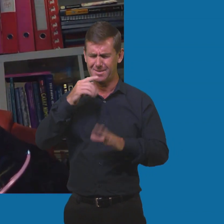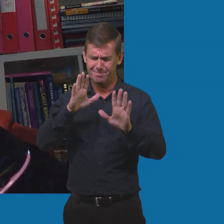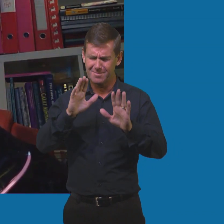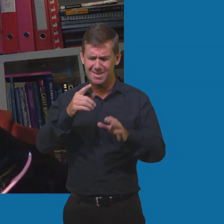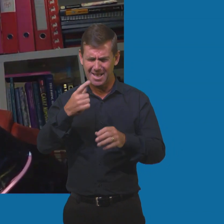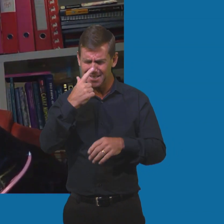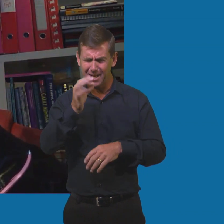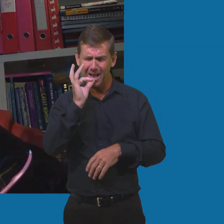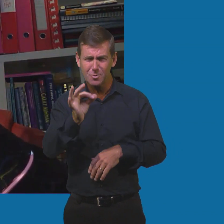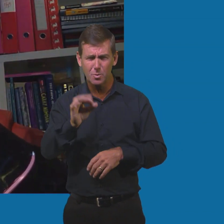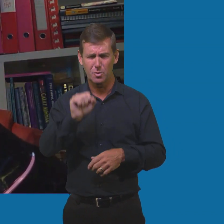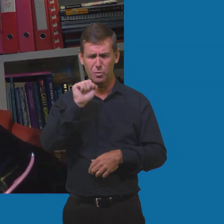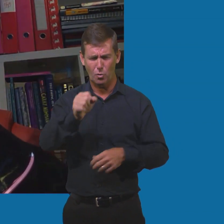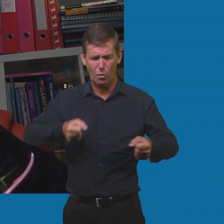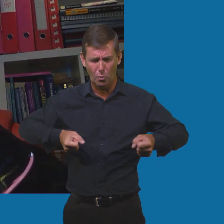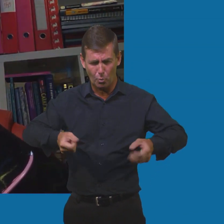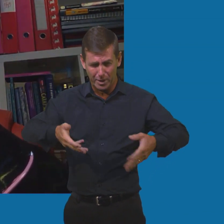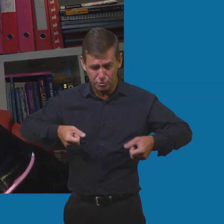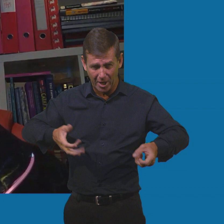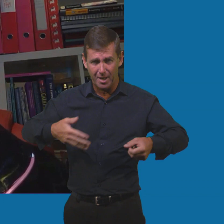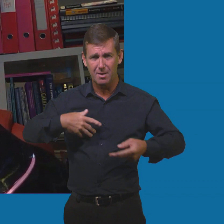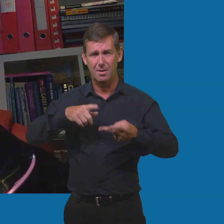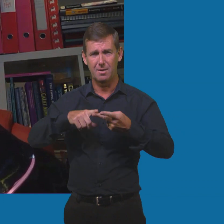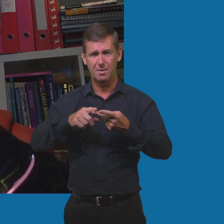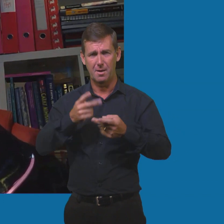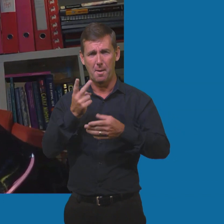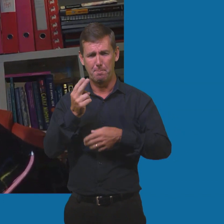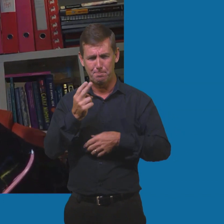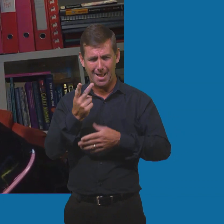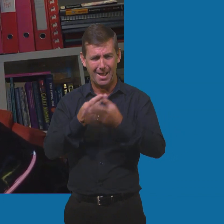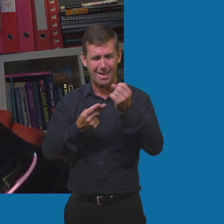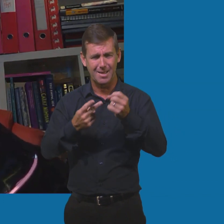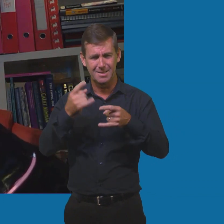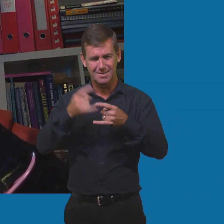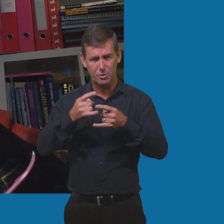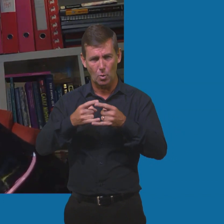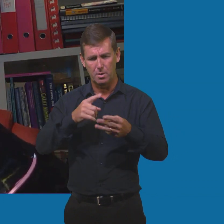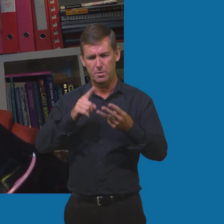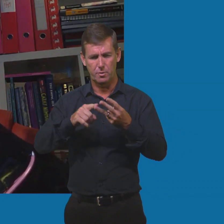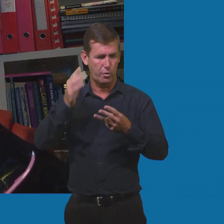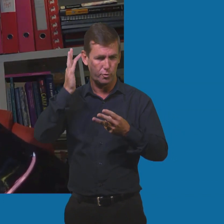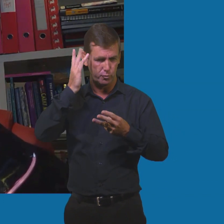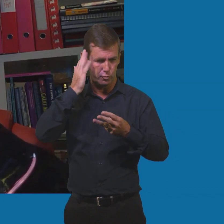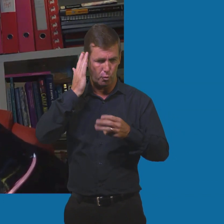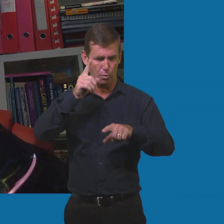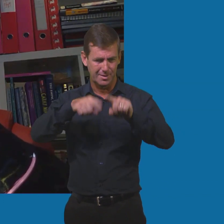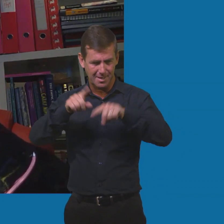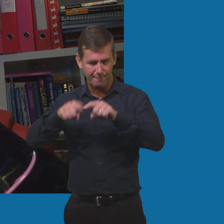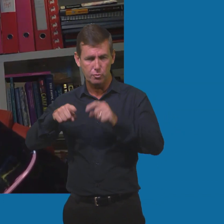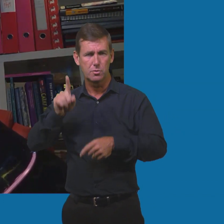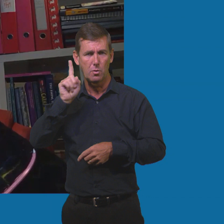You're a wheelchair using, bisexual, neurodivergent woman.